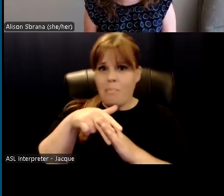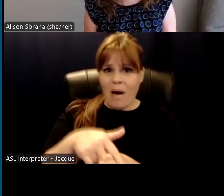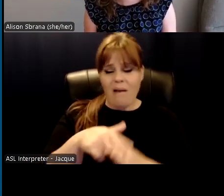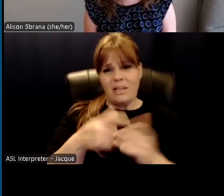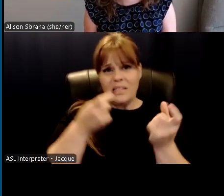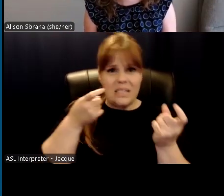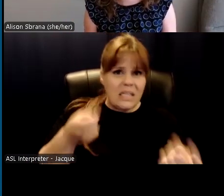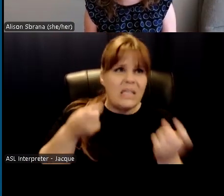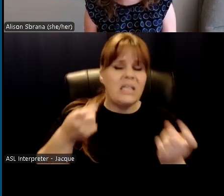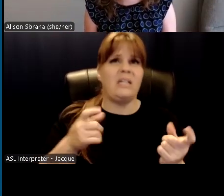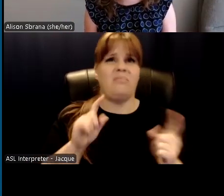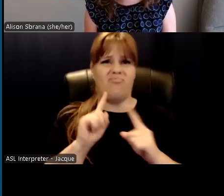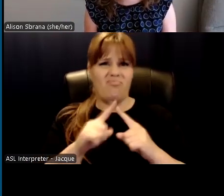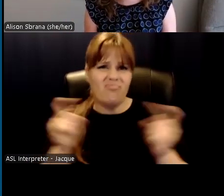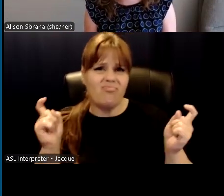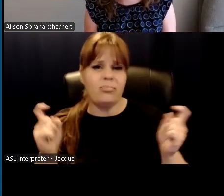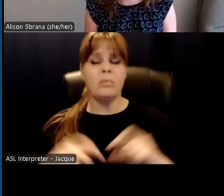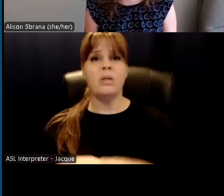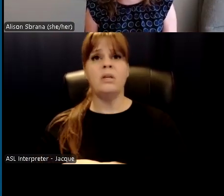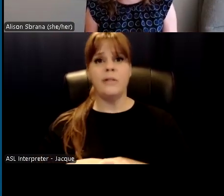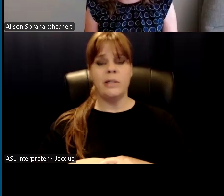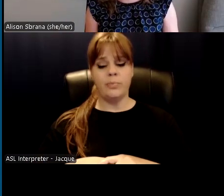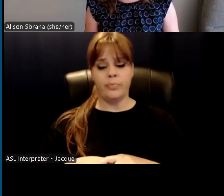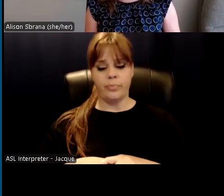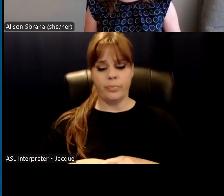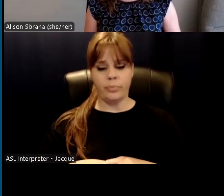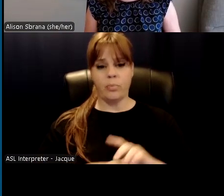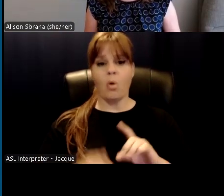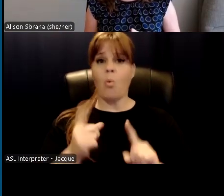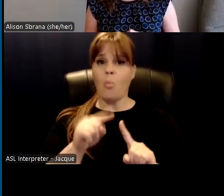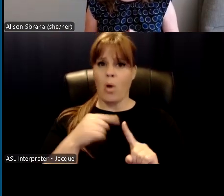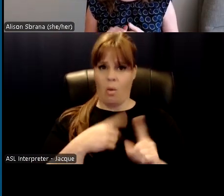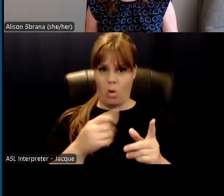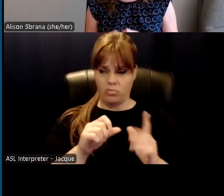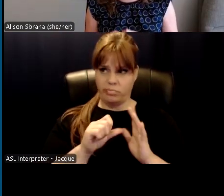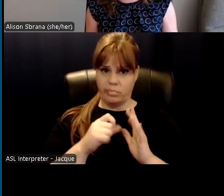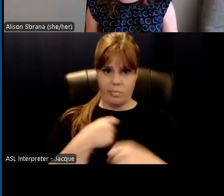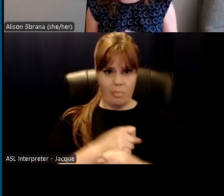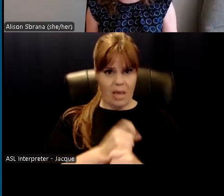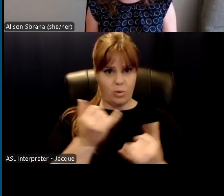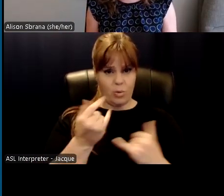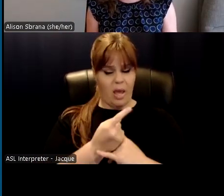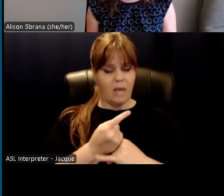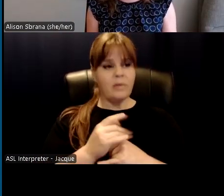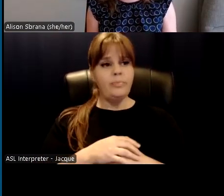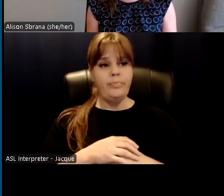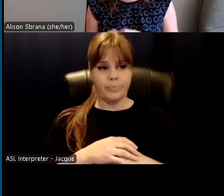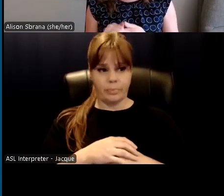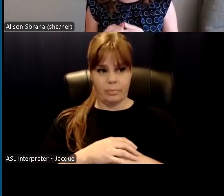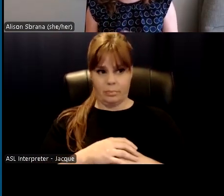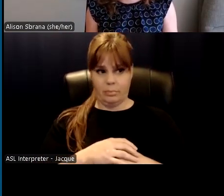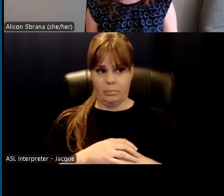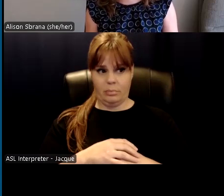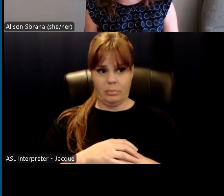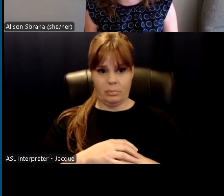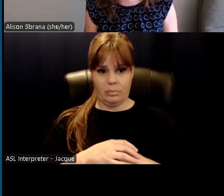And one of the points I want to make today is that it is absolutely hard enough